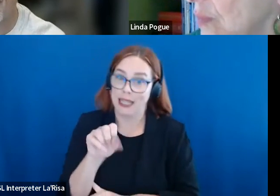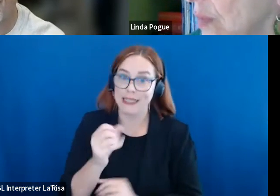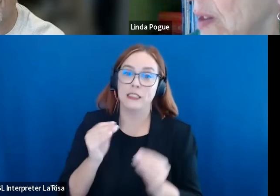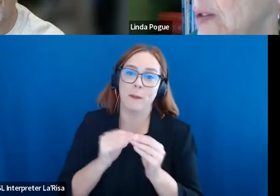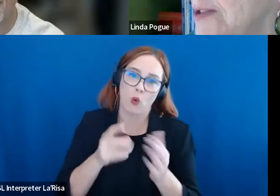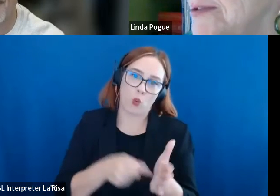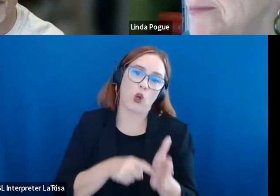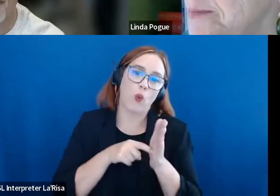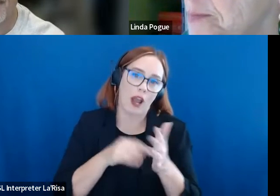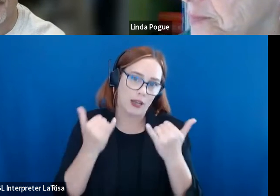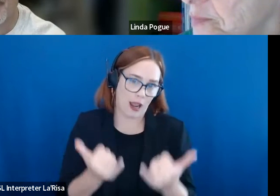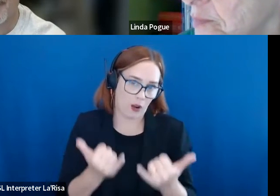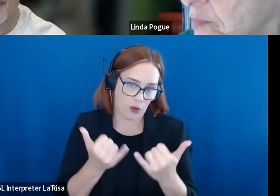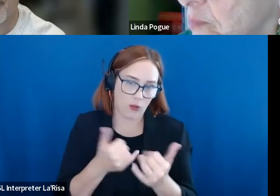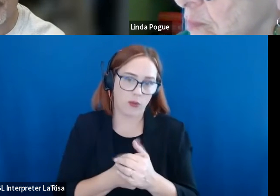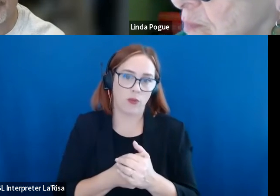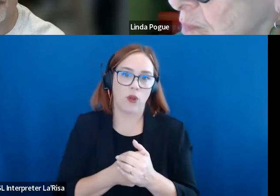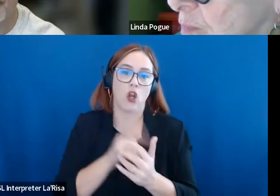at volunteers.